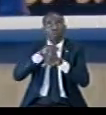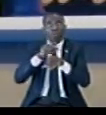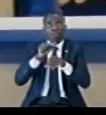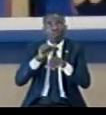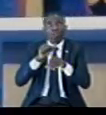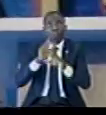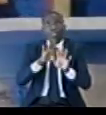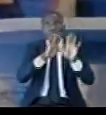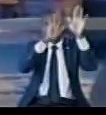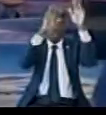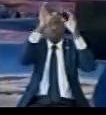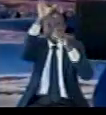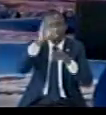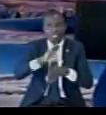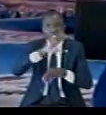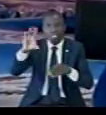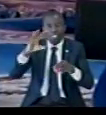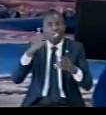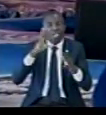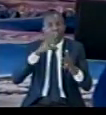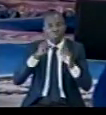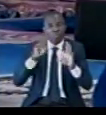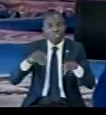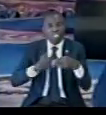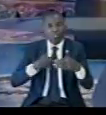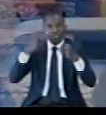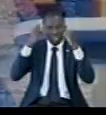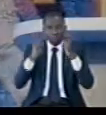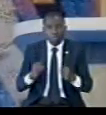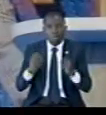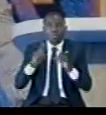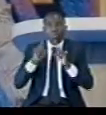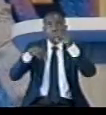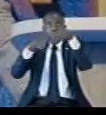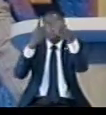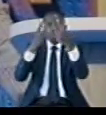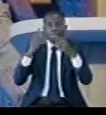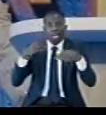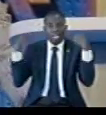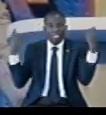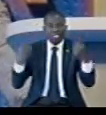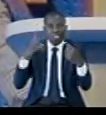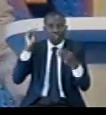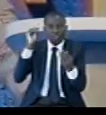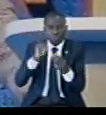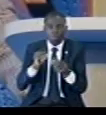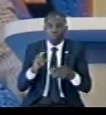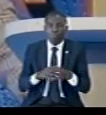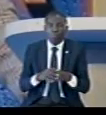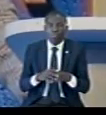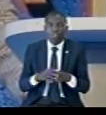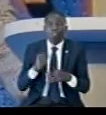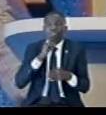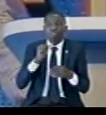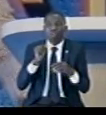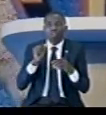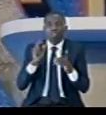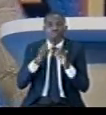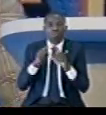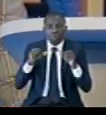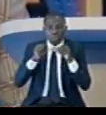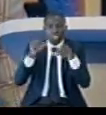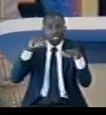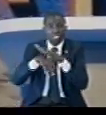in my life and give me the power to go and sin no more. Not to continue those